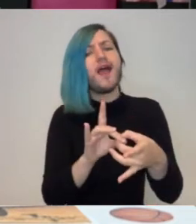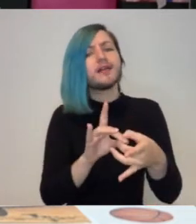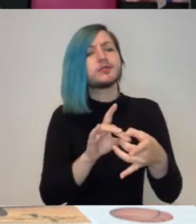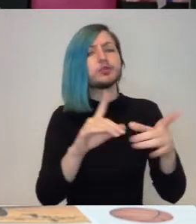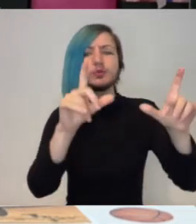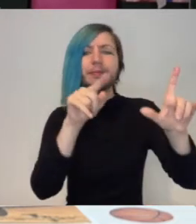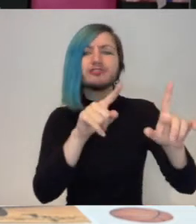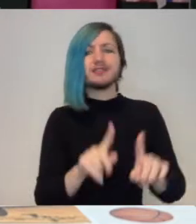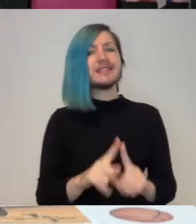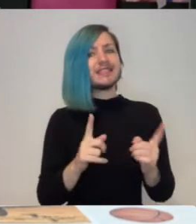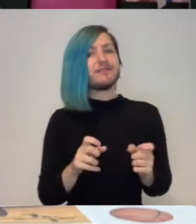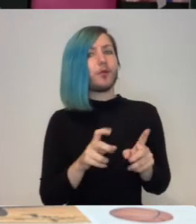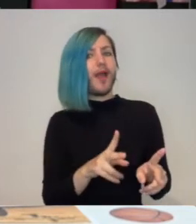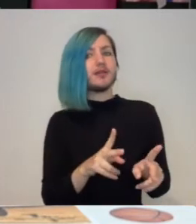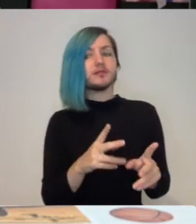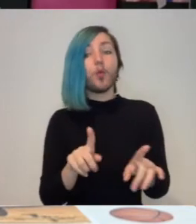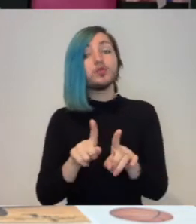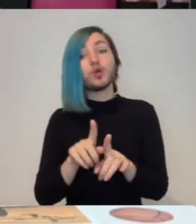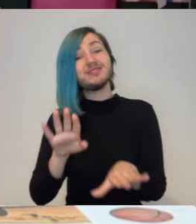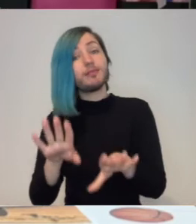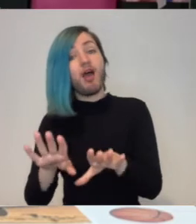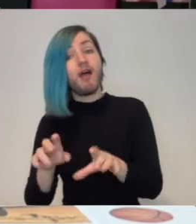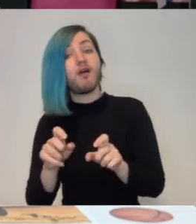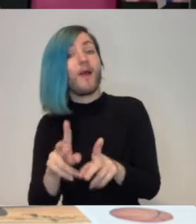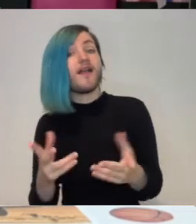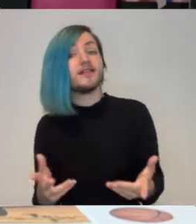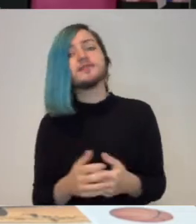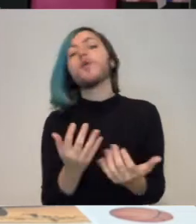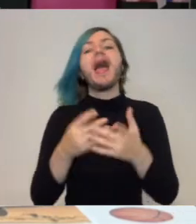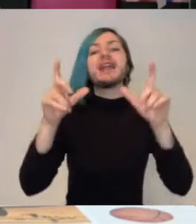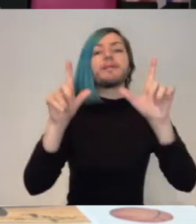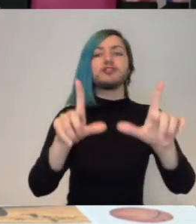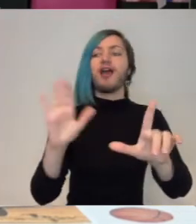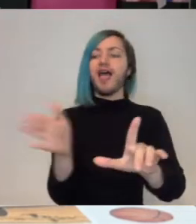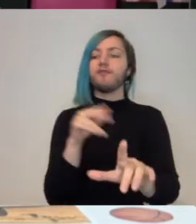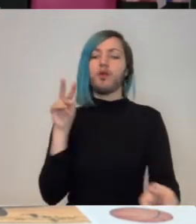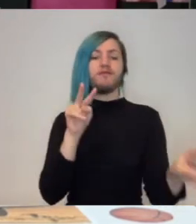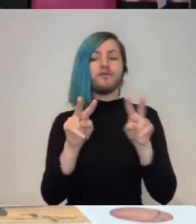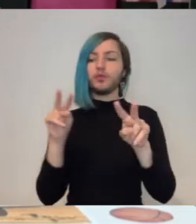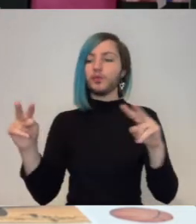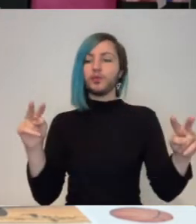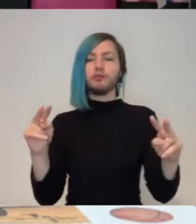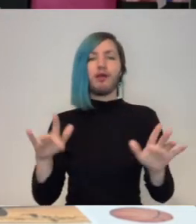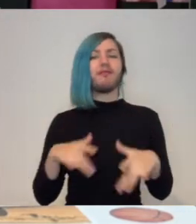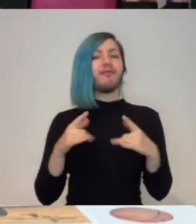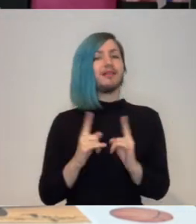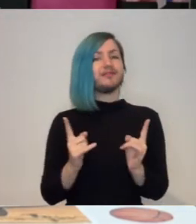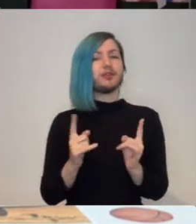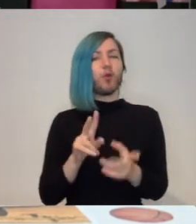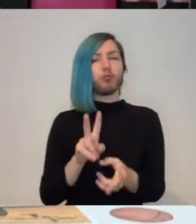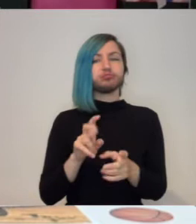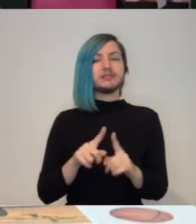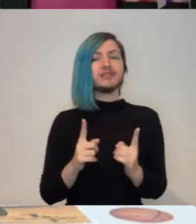different ways and similar ways. So any kind of picture you look at, everyone will look at in a different way depending